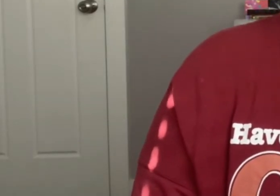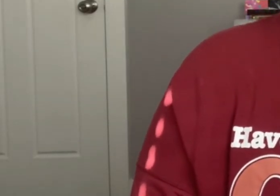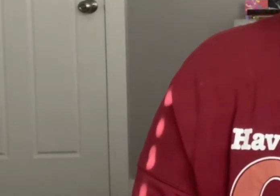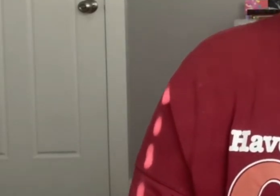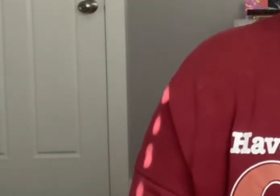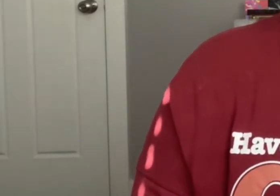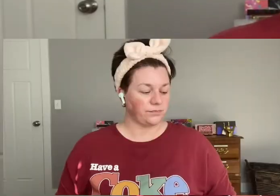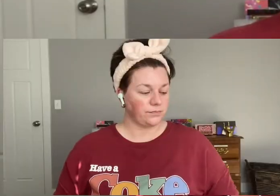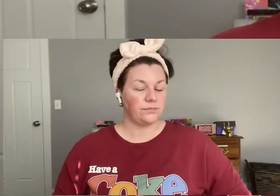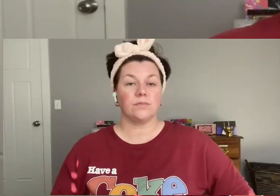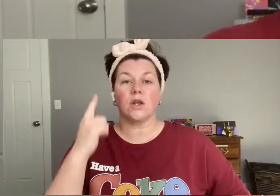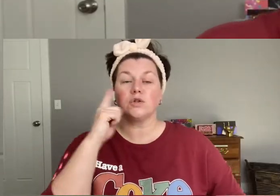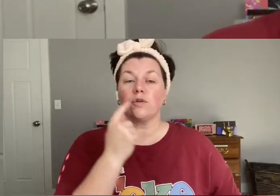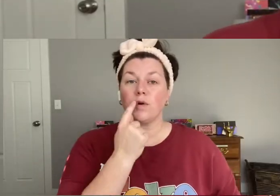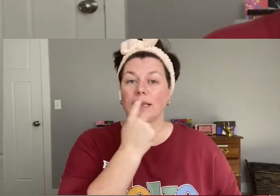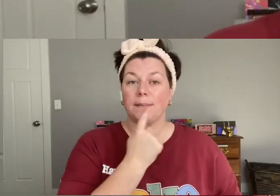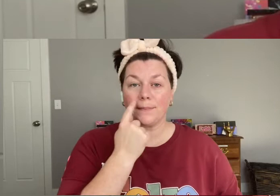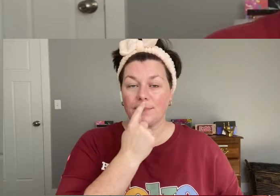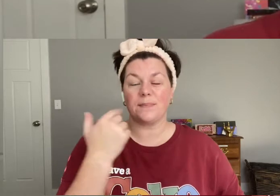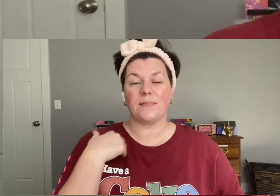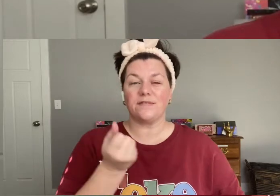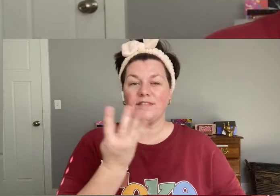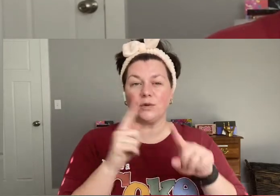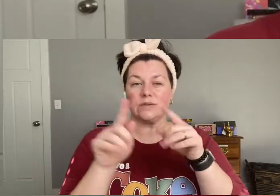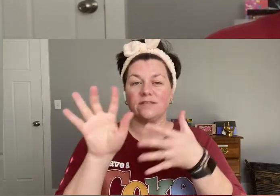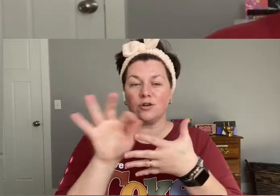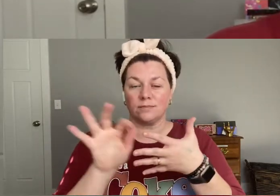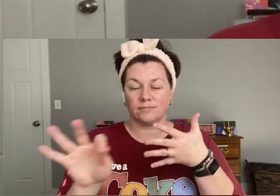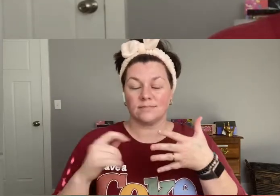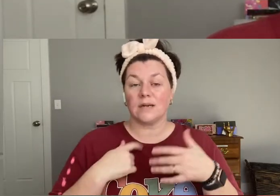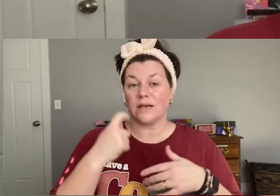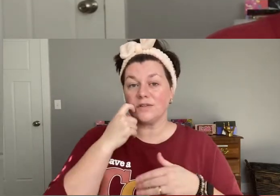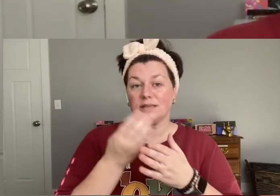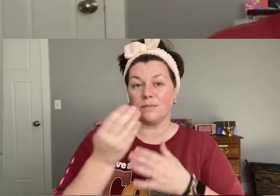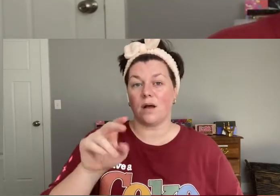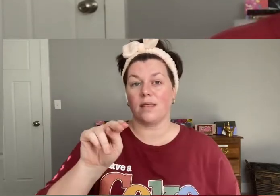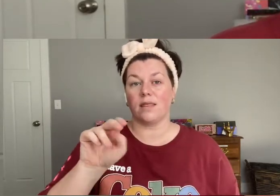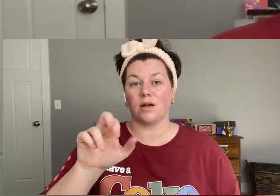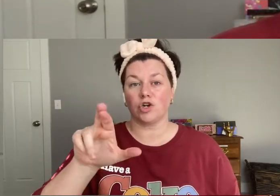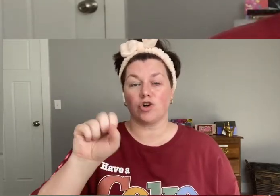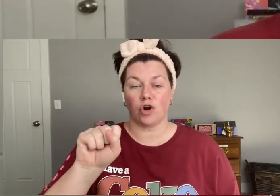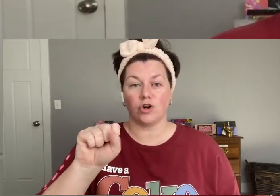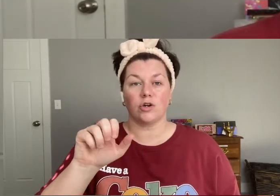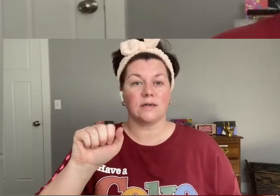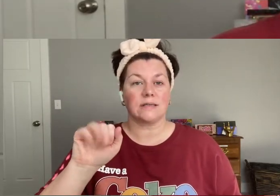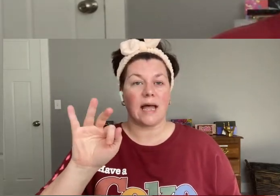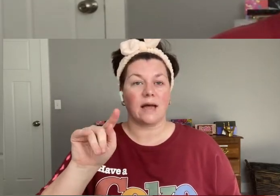very recently, I got the NARS Afterglow Lip Balm in the color Fast